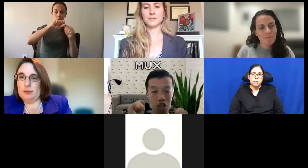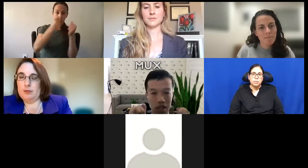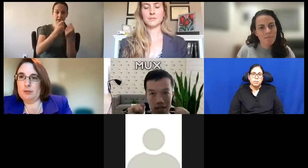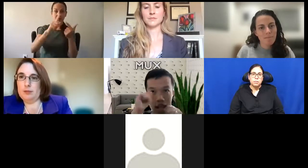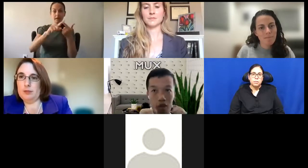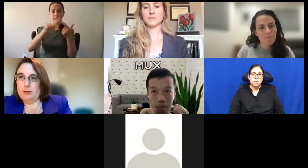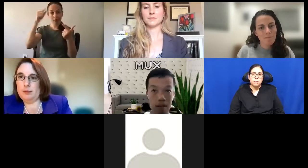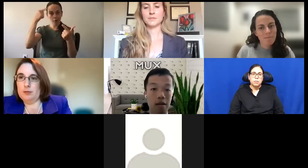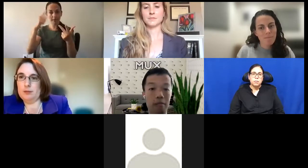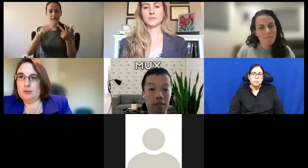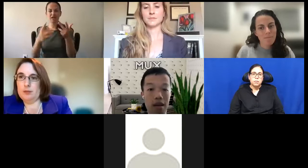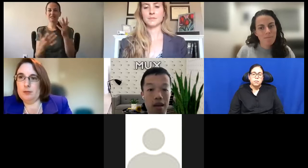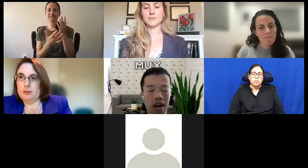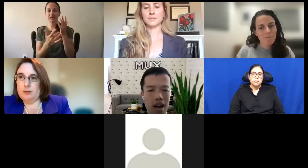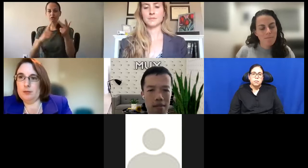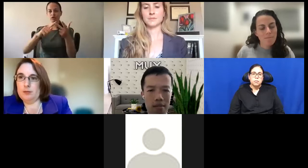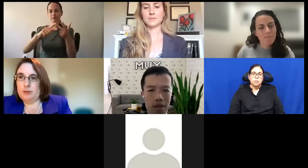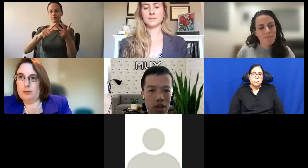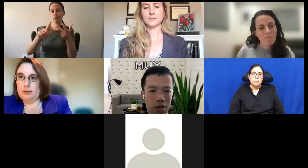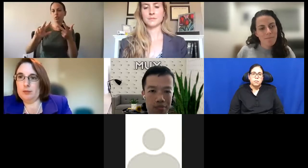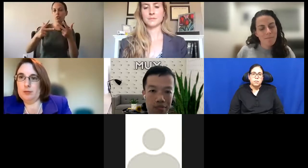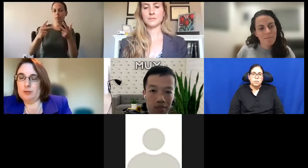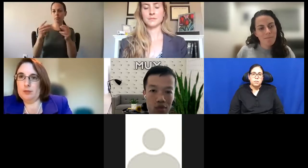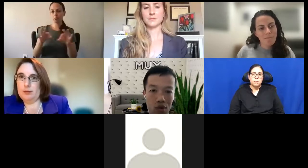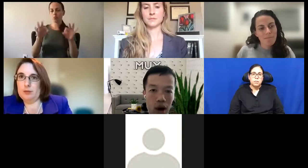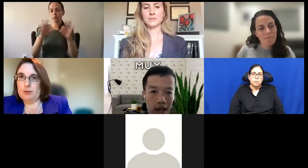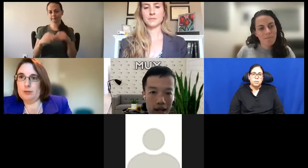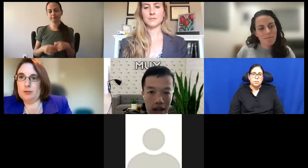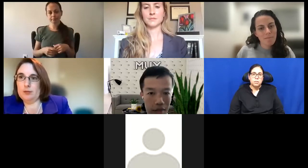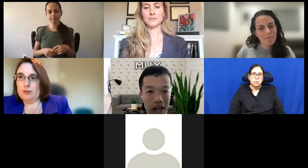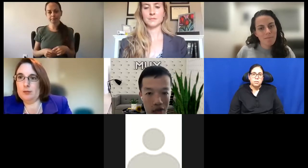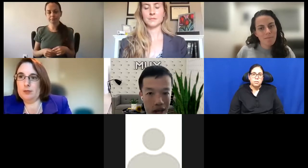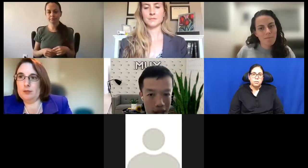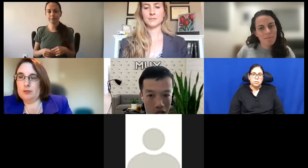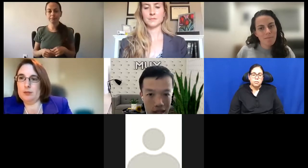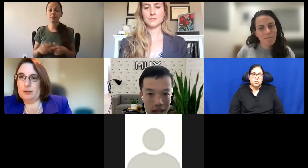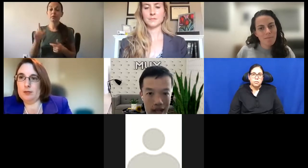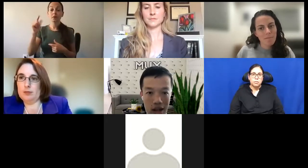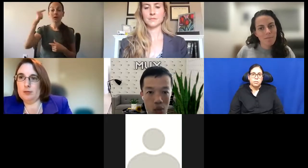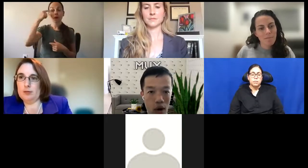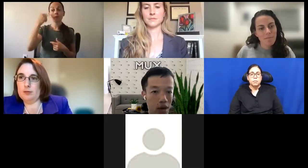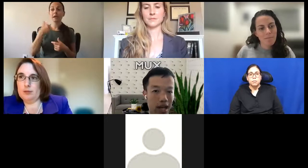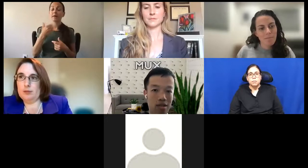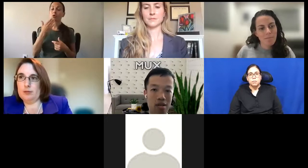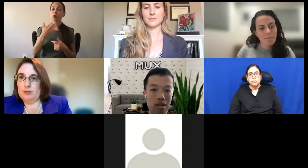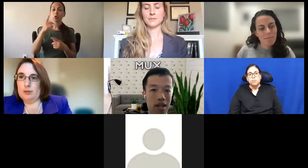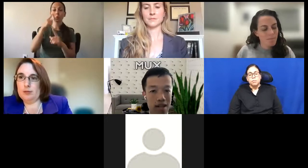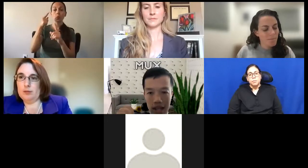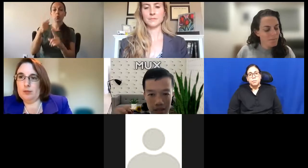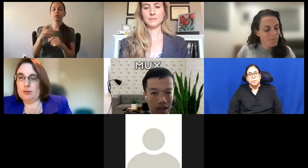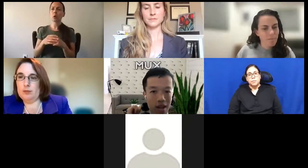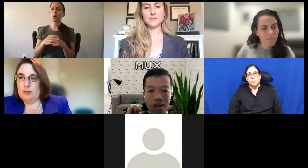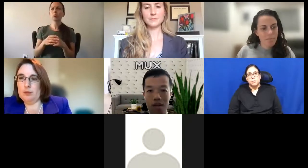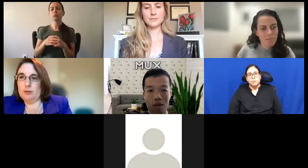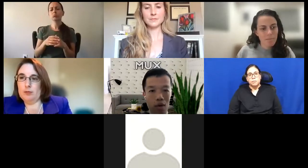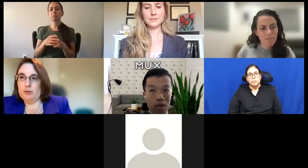then technology is that third pillar. So while like government can have great intentions, like one only has to look